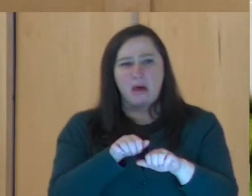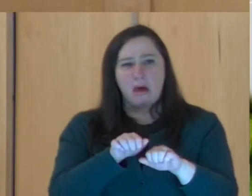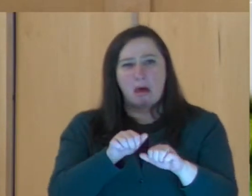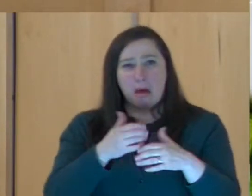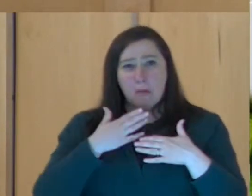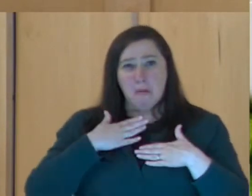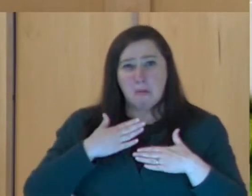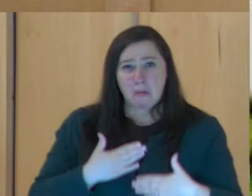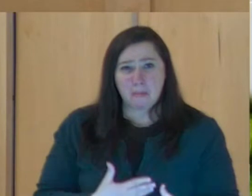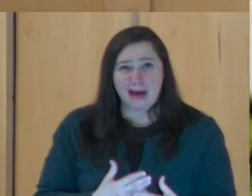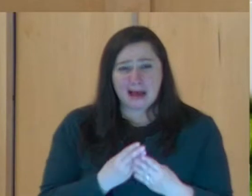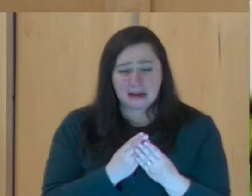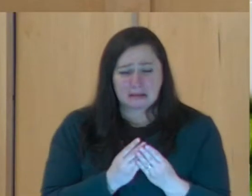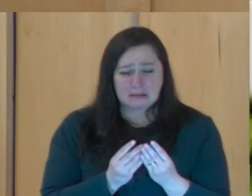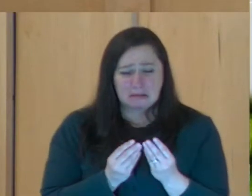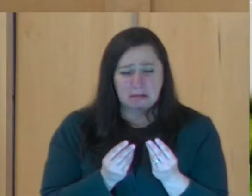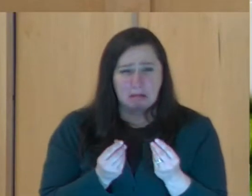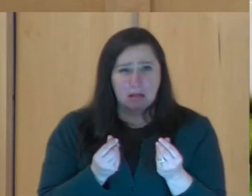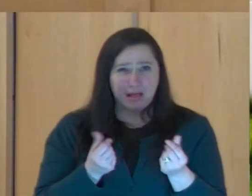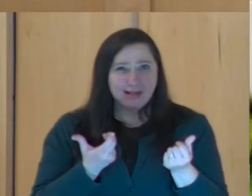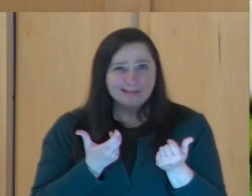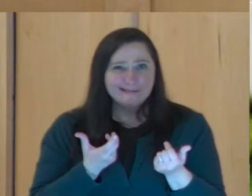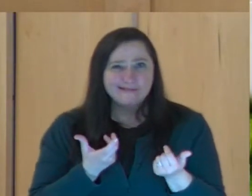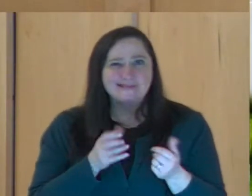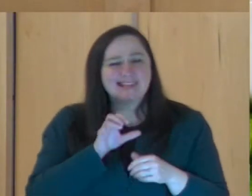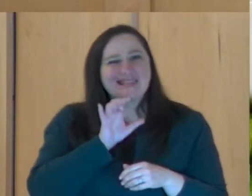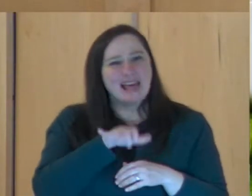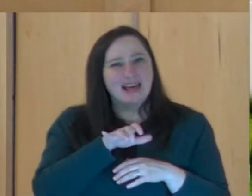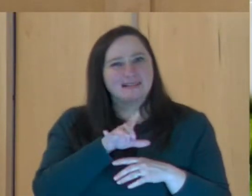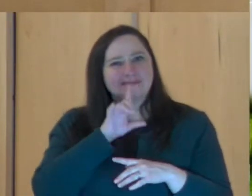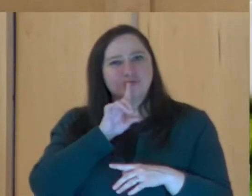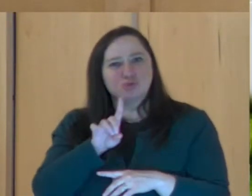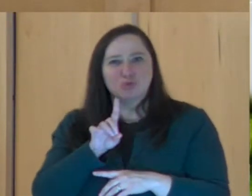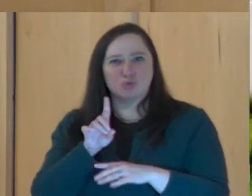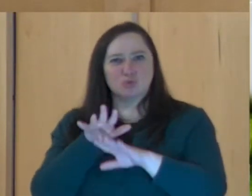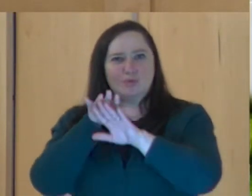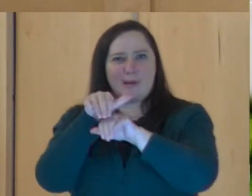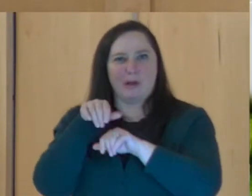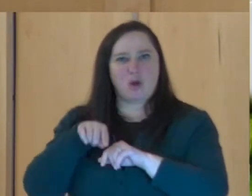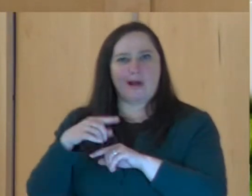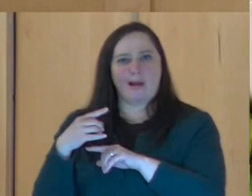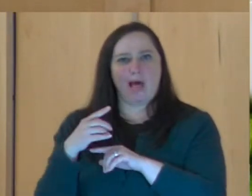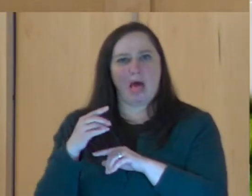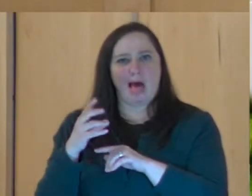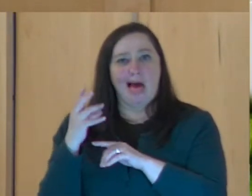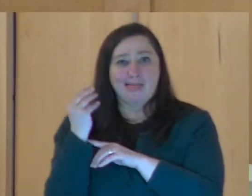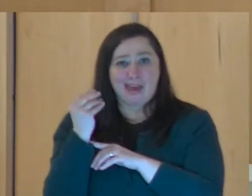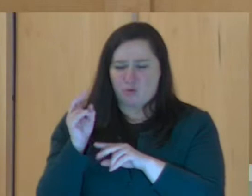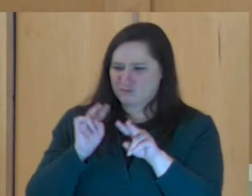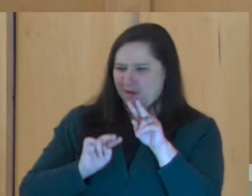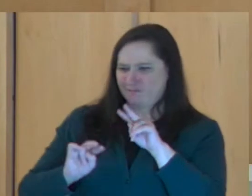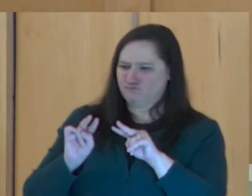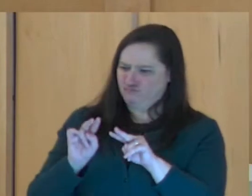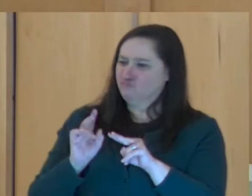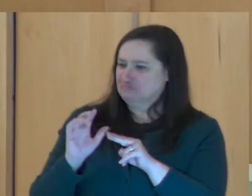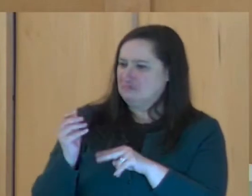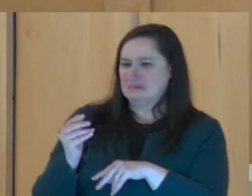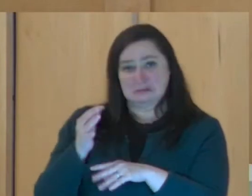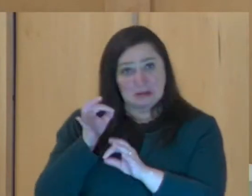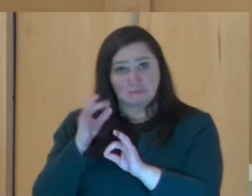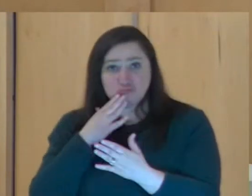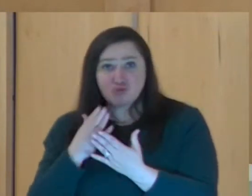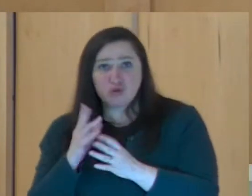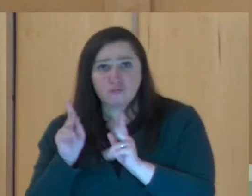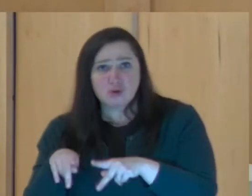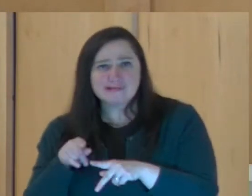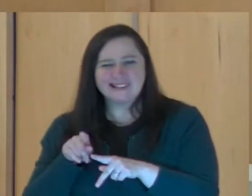bones. That's what it's like, Jesus says, for a true hypocrite. Somebody on the outside where everything looks good,